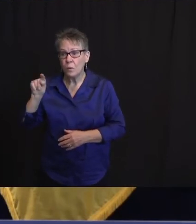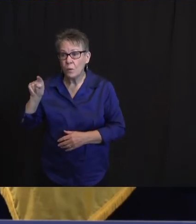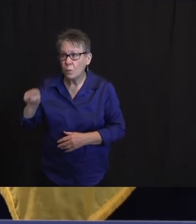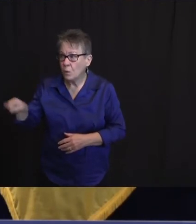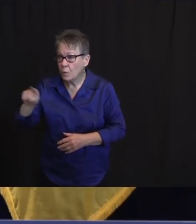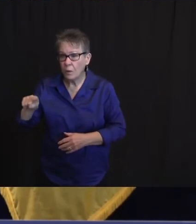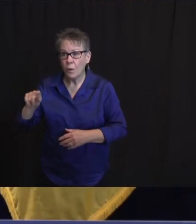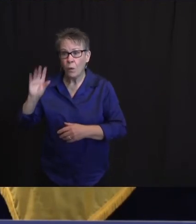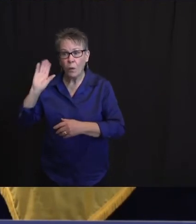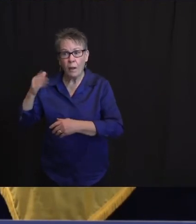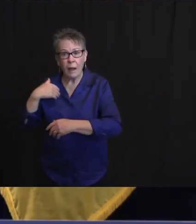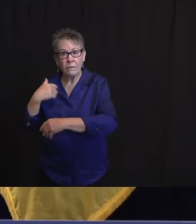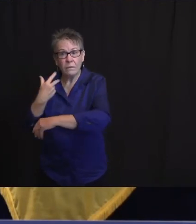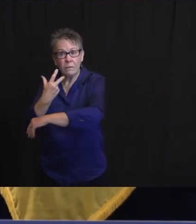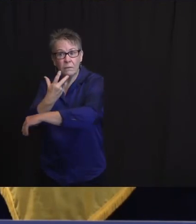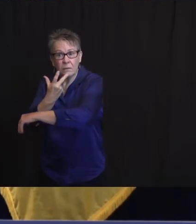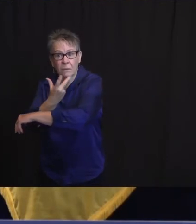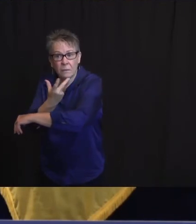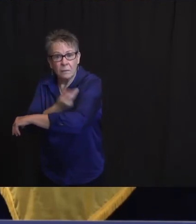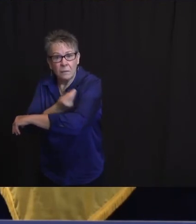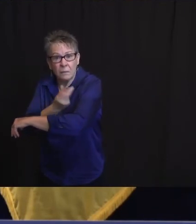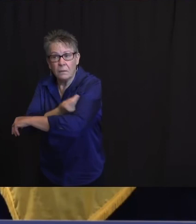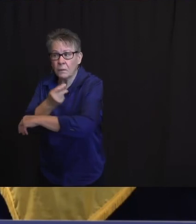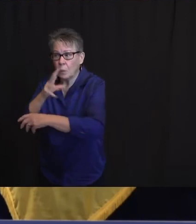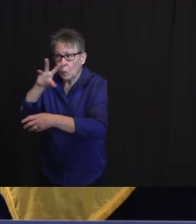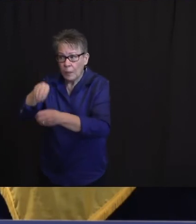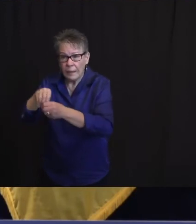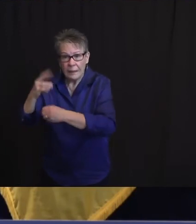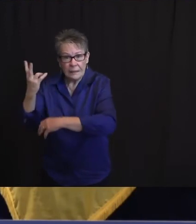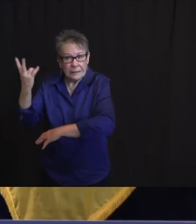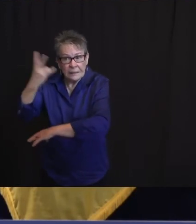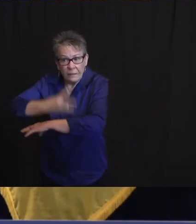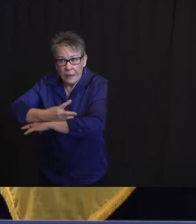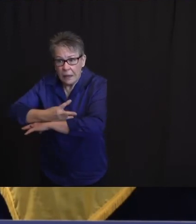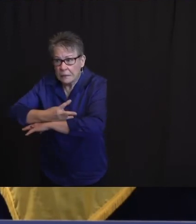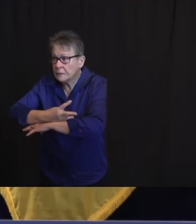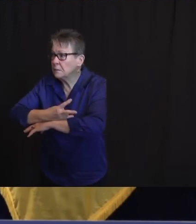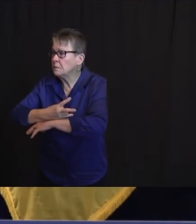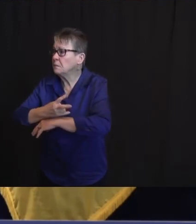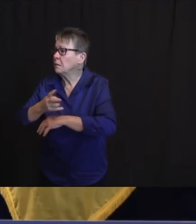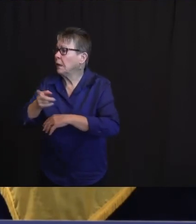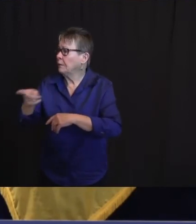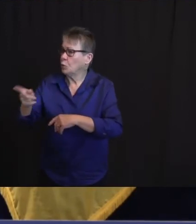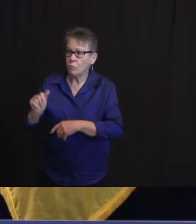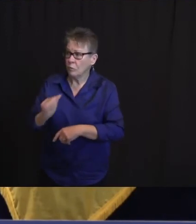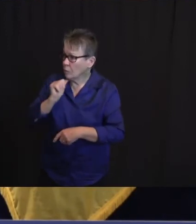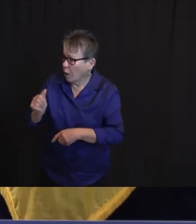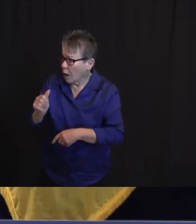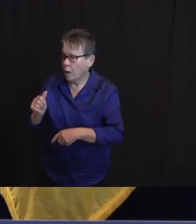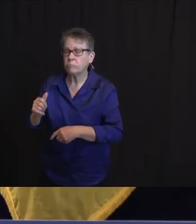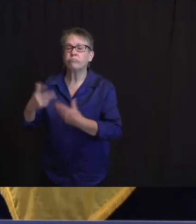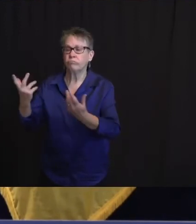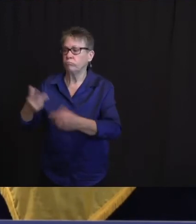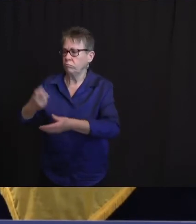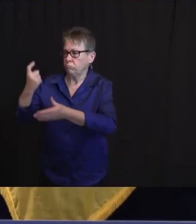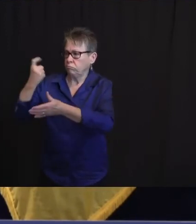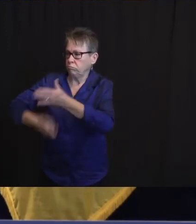on that? 7 days to? 7 days to administer the vaccine, or they get their supply taken away, or Okay. they get fined.